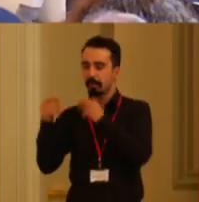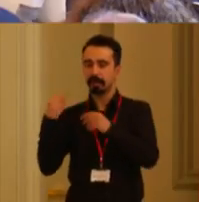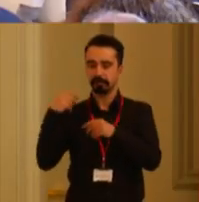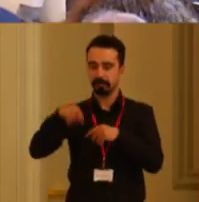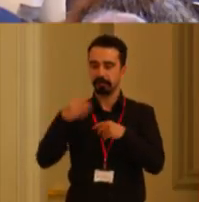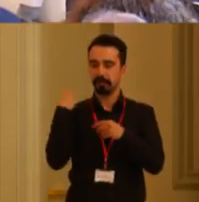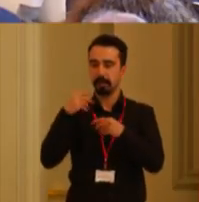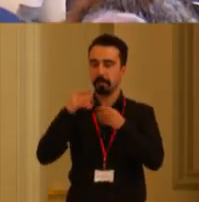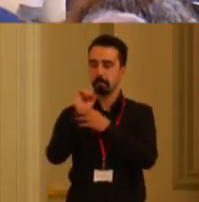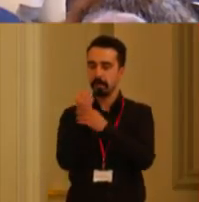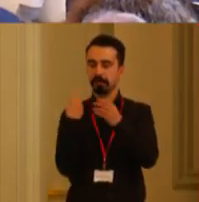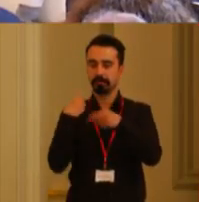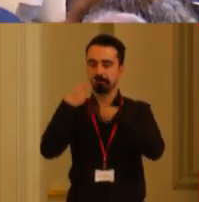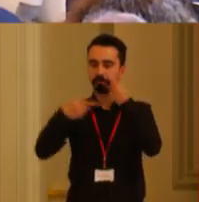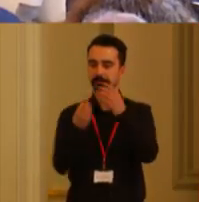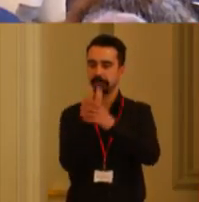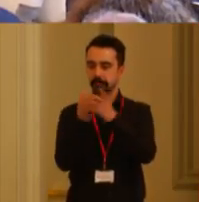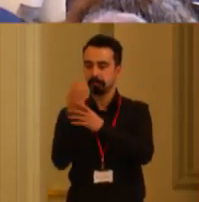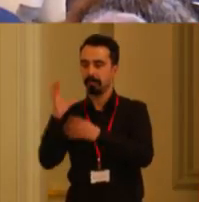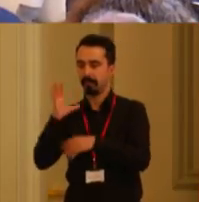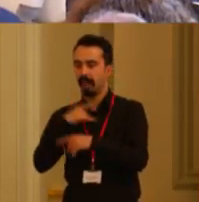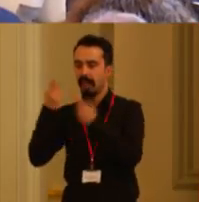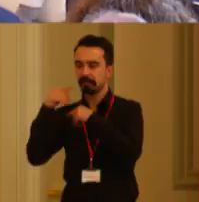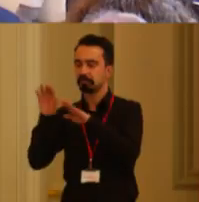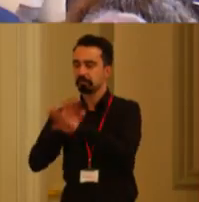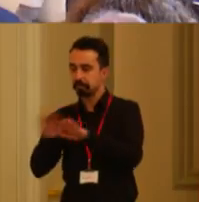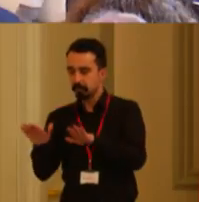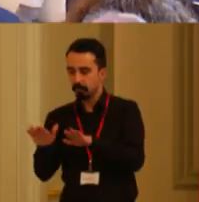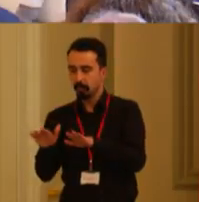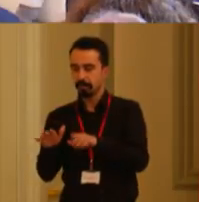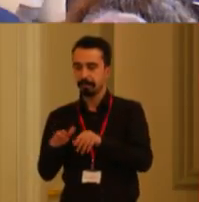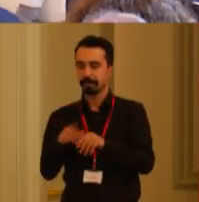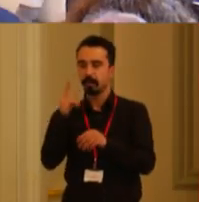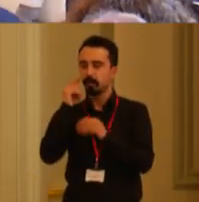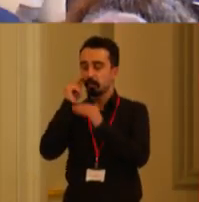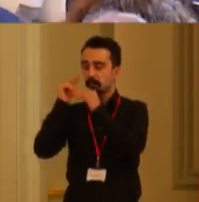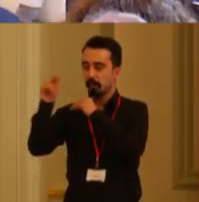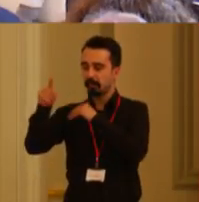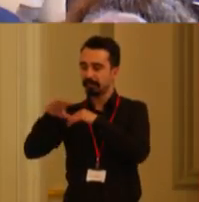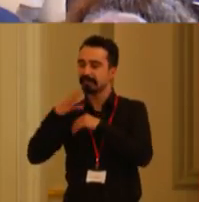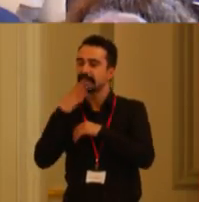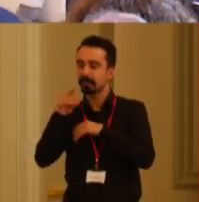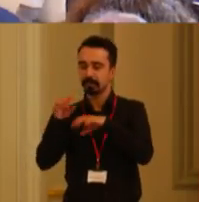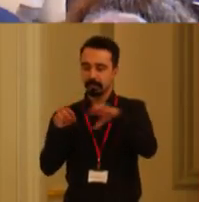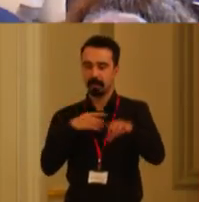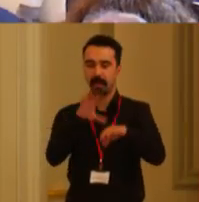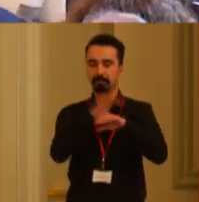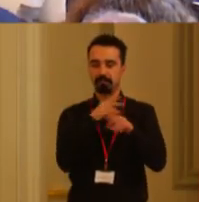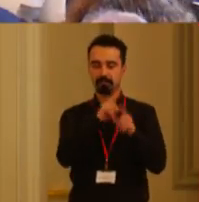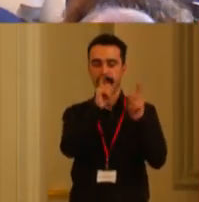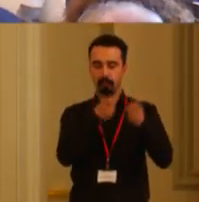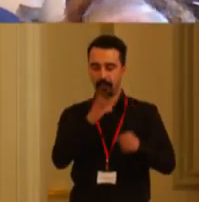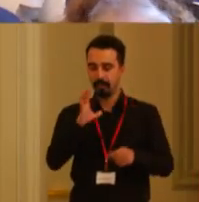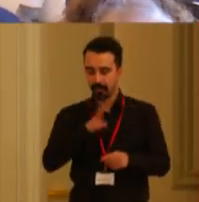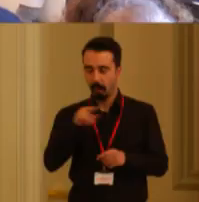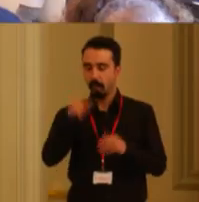jobs disappearing, but brand new jobs appearing, brand new types of preoccupation. And you have an important portion